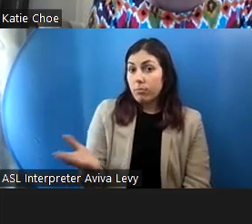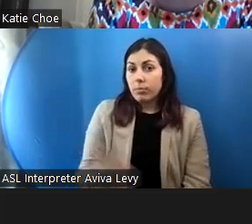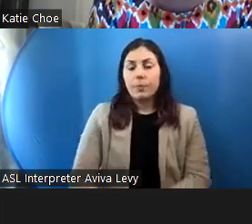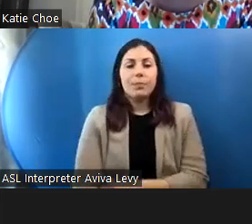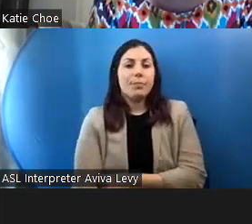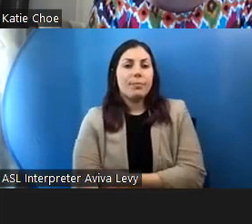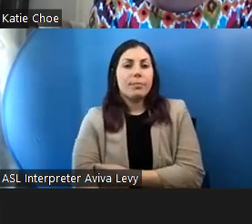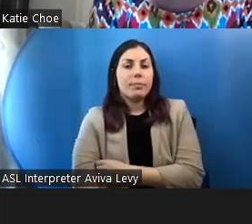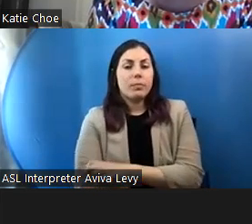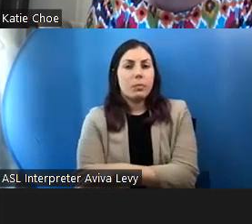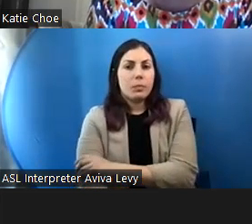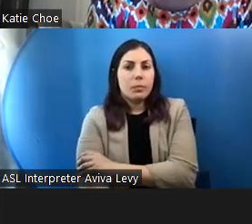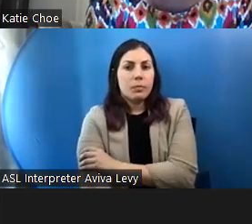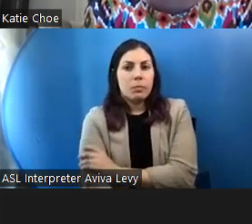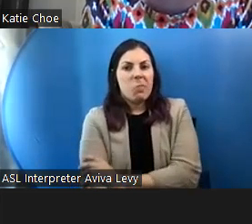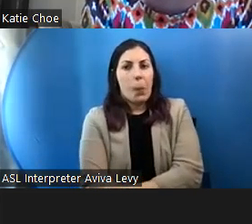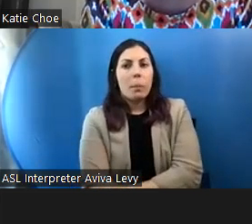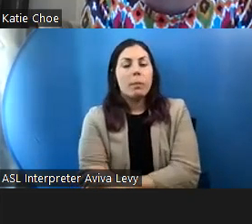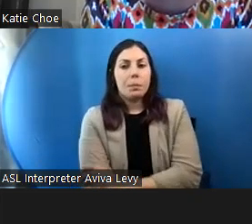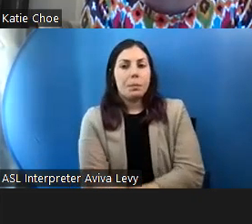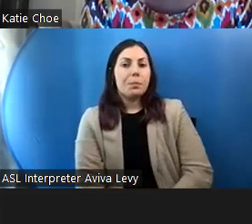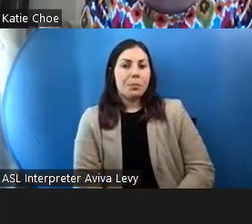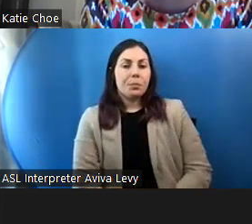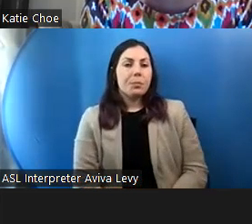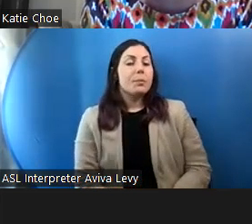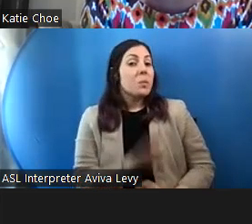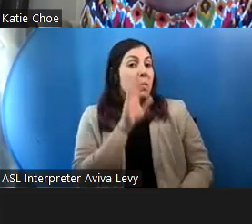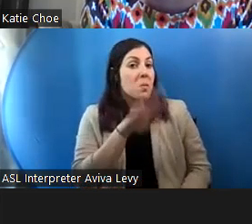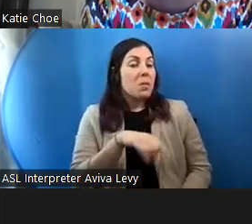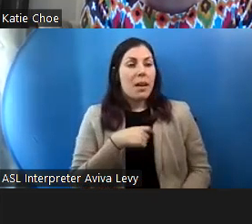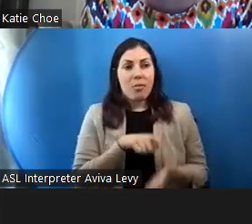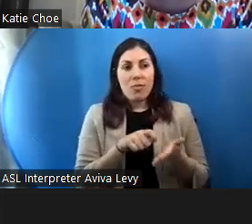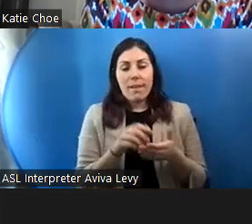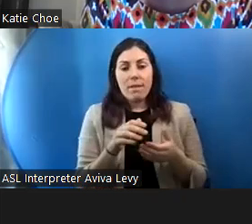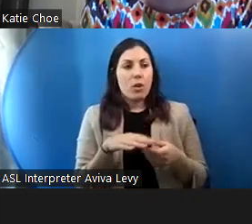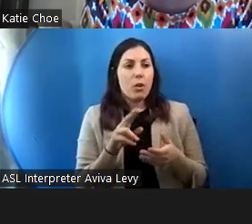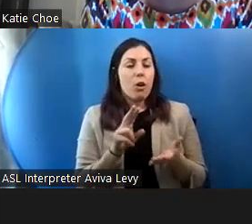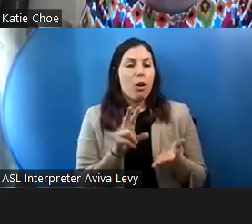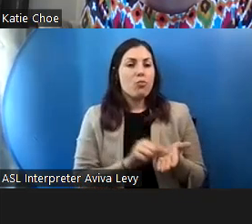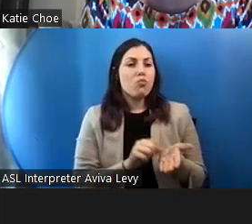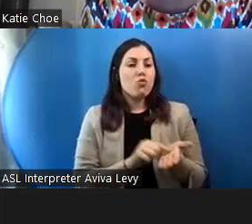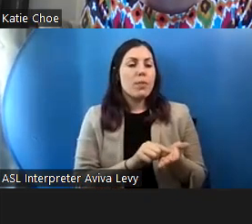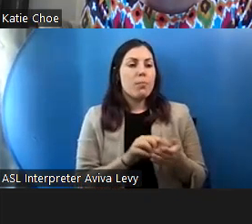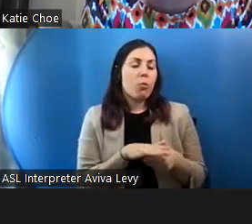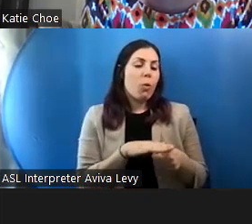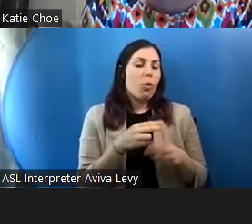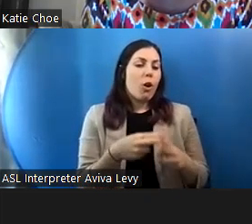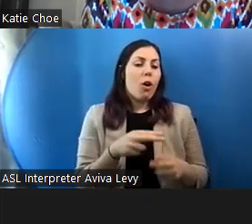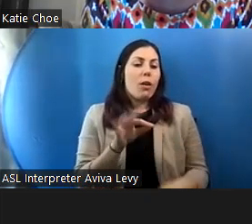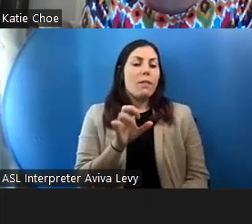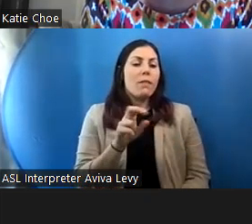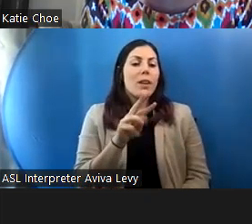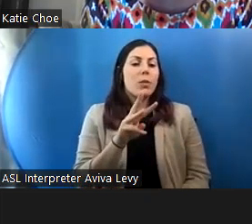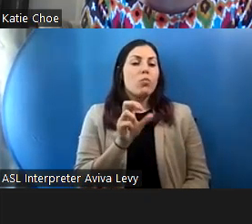Thank you. And I do write for a local paper, the Fenway News, so I should have identified myself